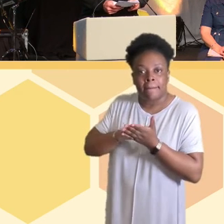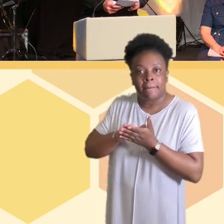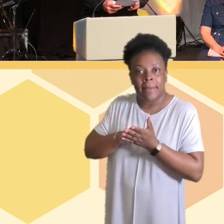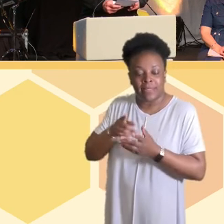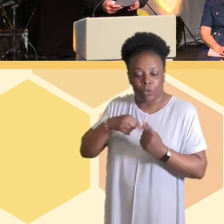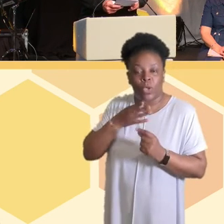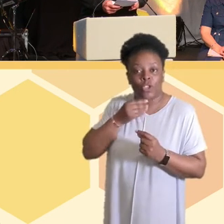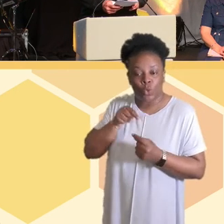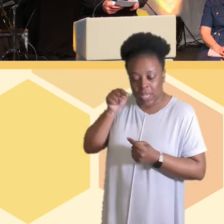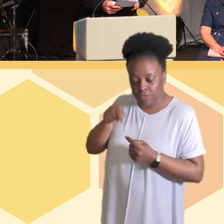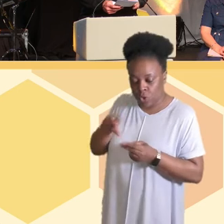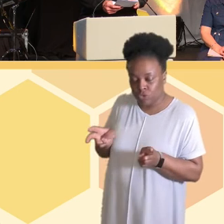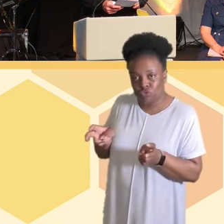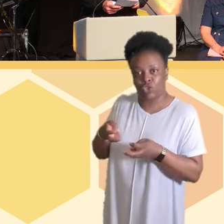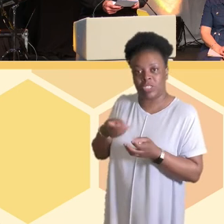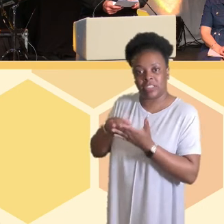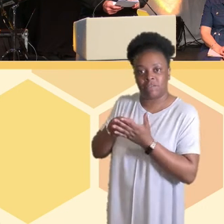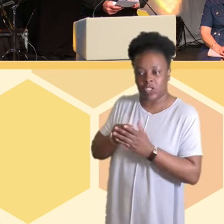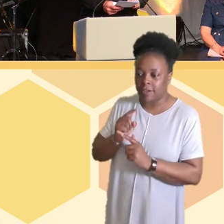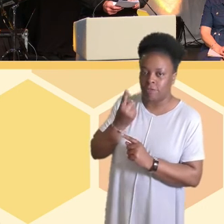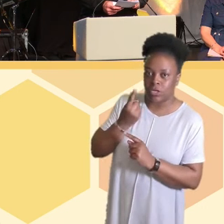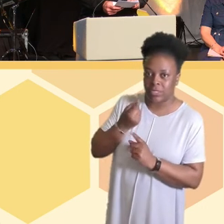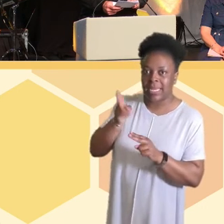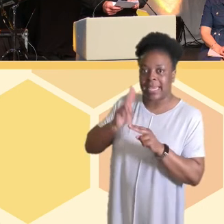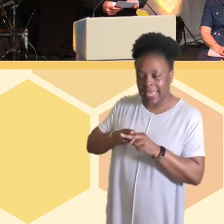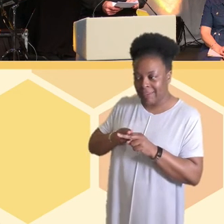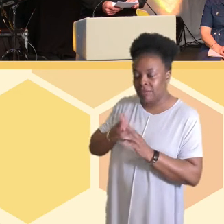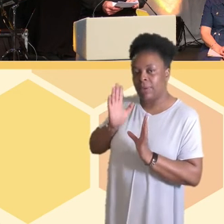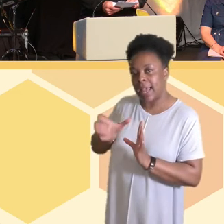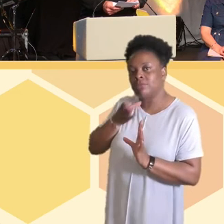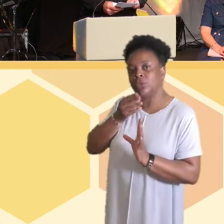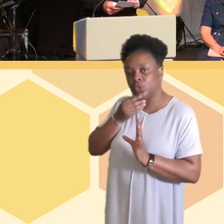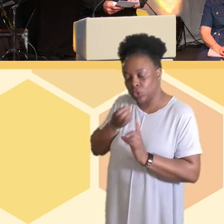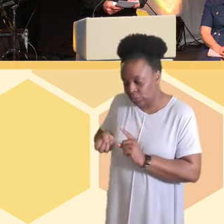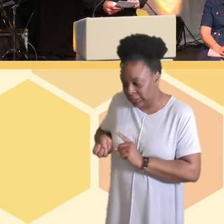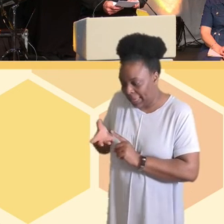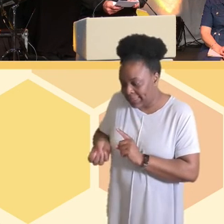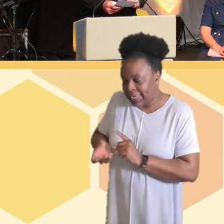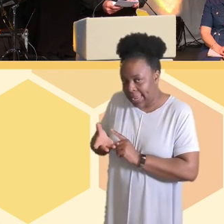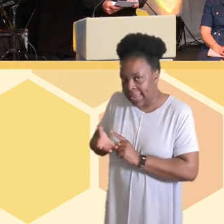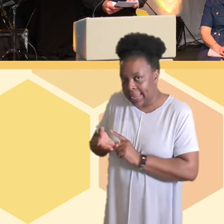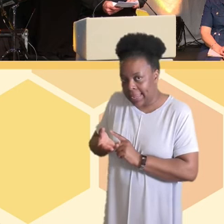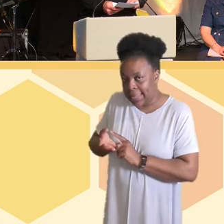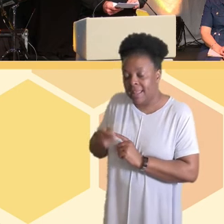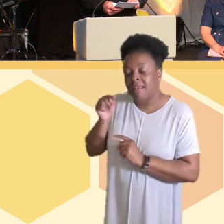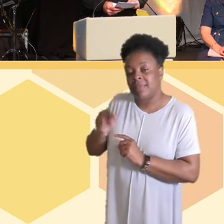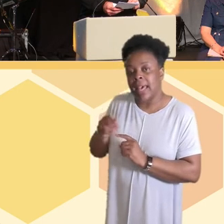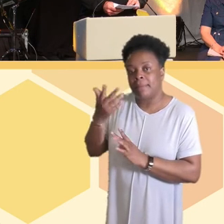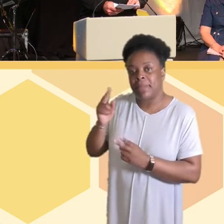used first when their expenditure which meets the restrictions, and we have now reduced these funds to